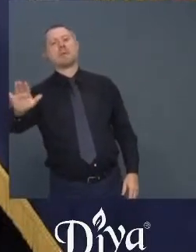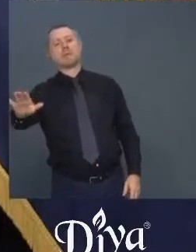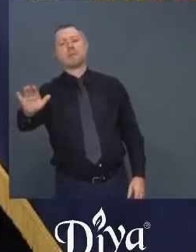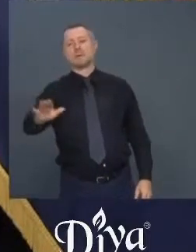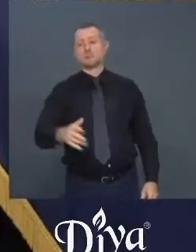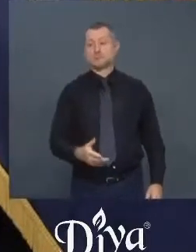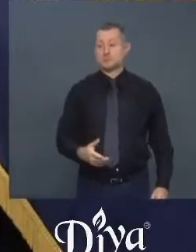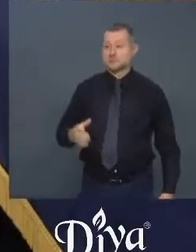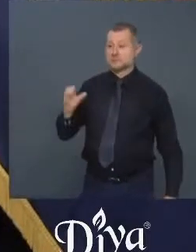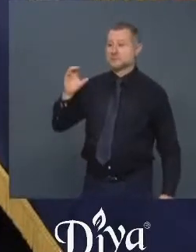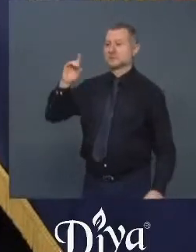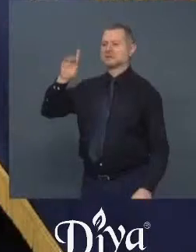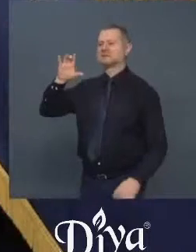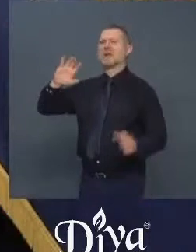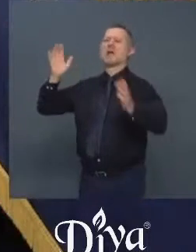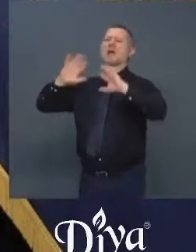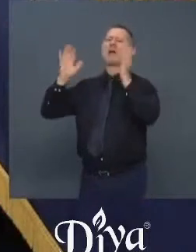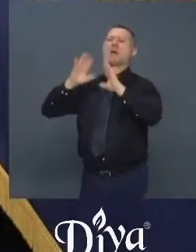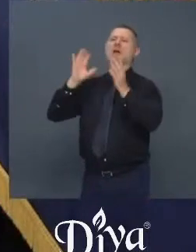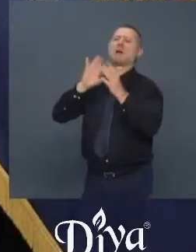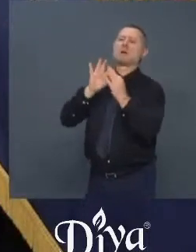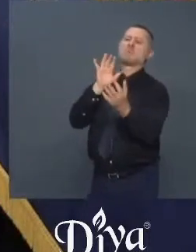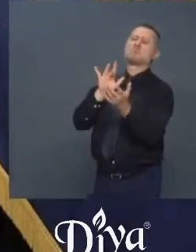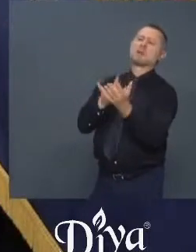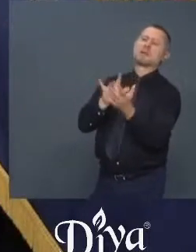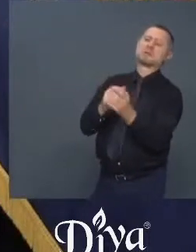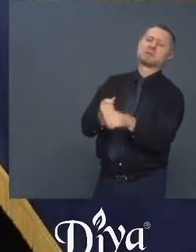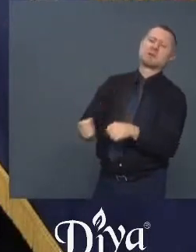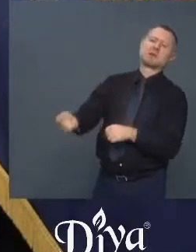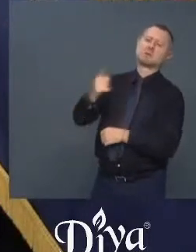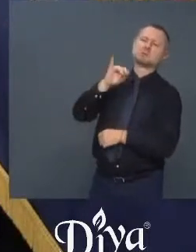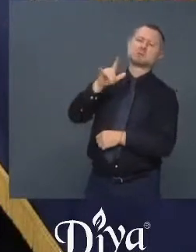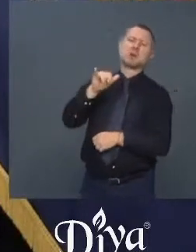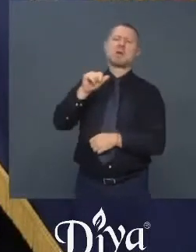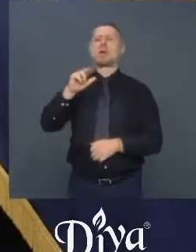CDC says maybe mid next year. So